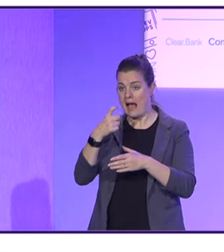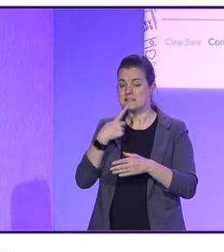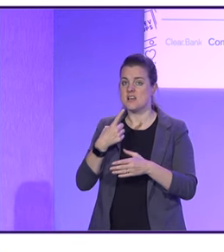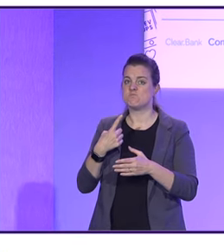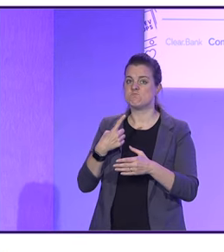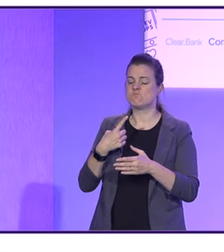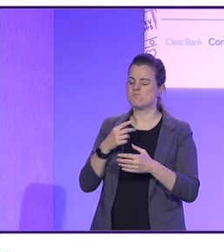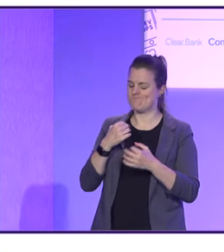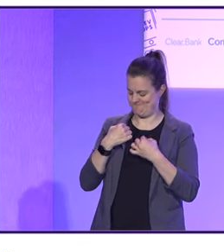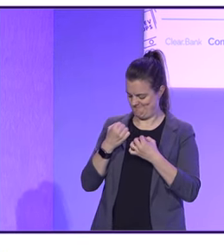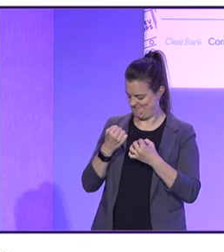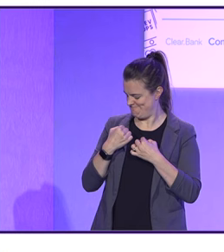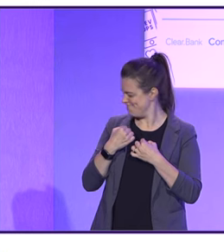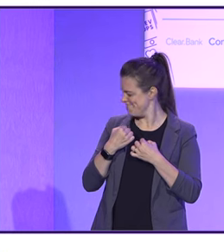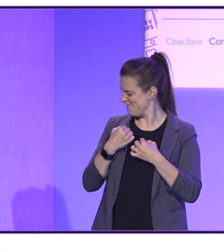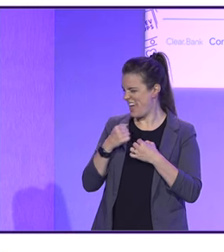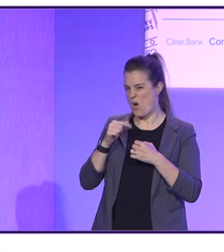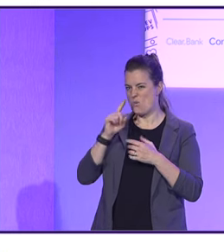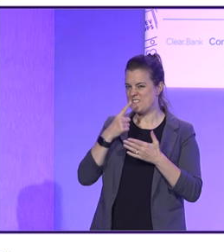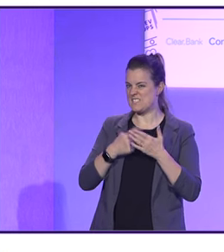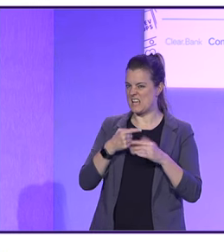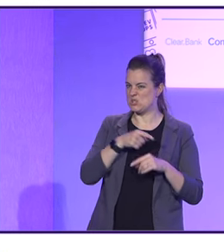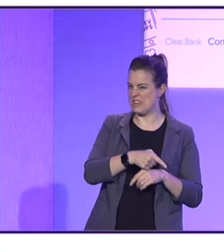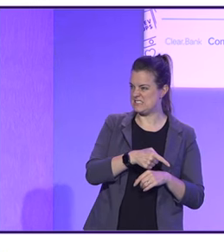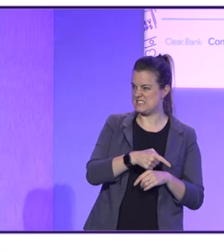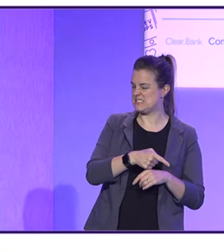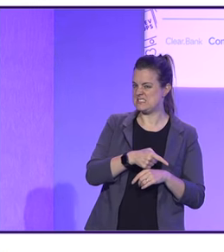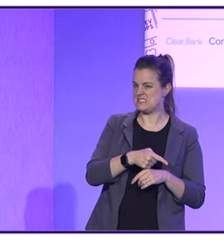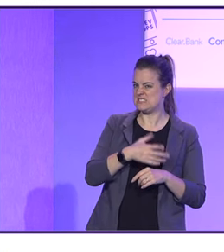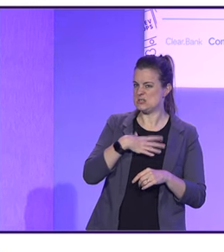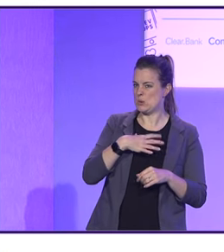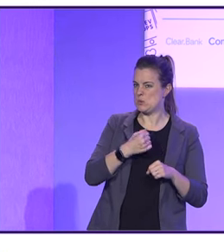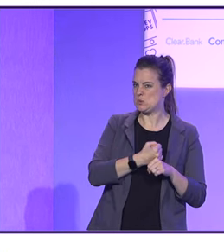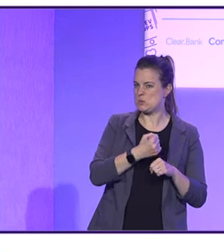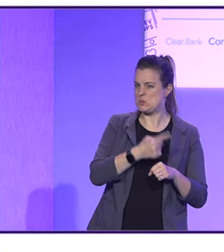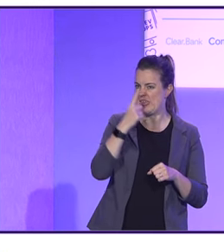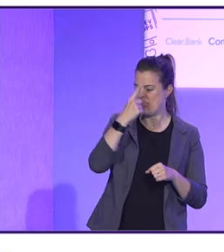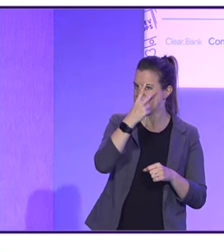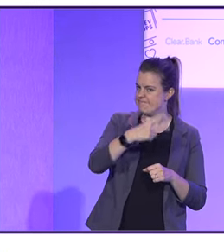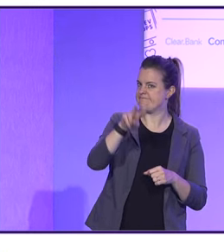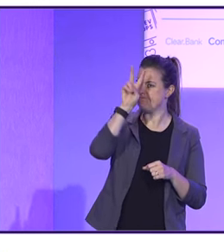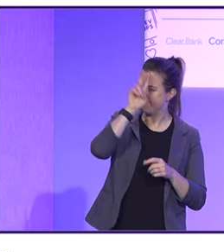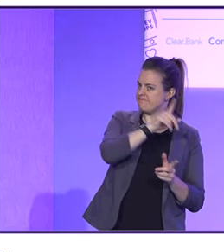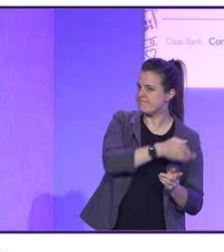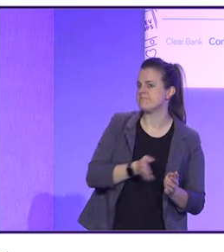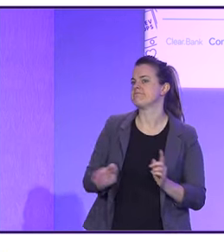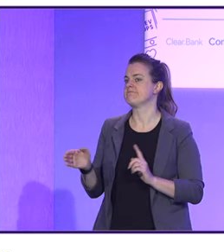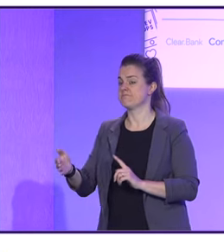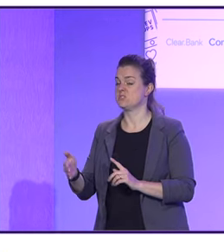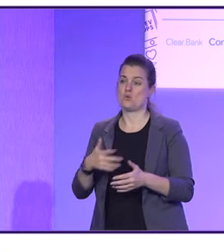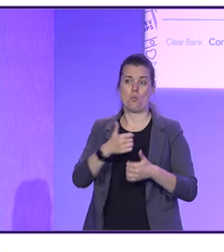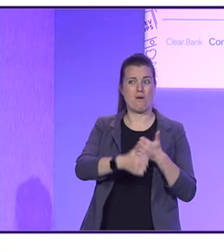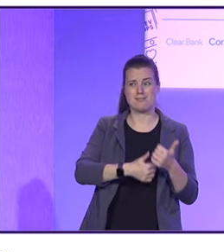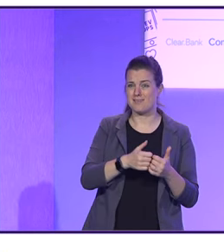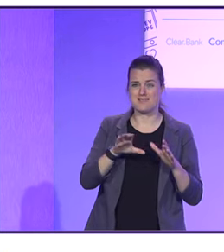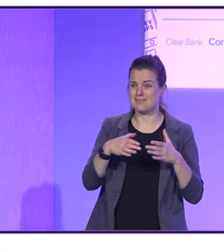The fact that they were brave enough to say that, I think, says a lot about the team. And if I could also credit management, the fact that they were listened to,